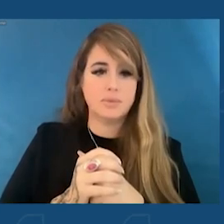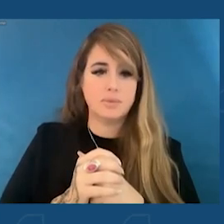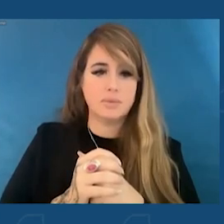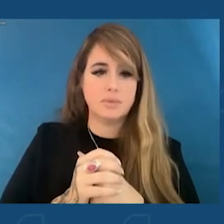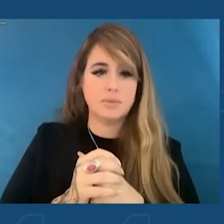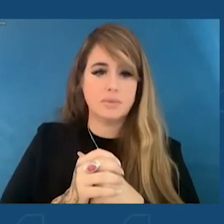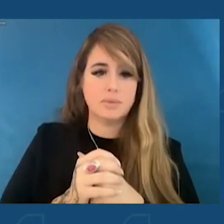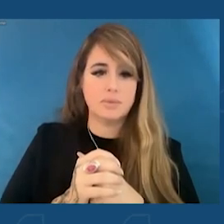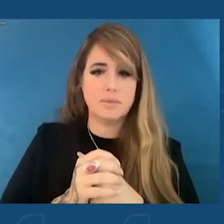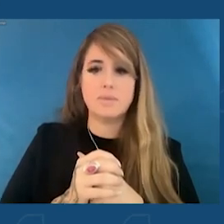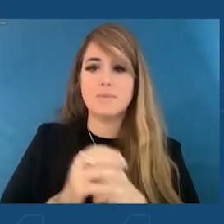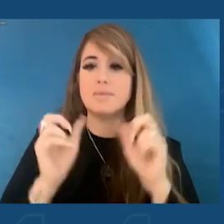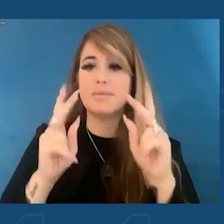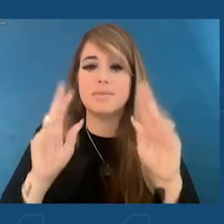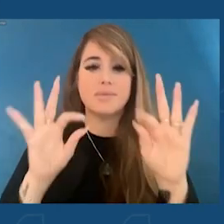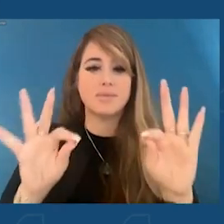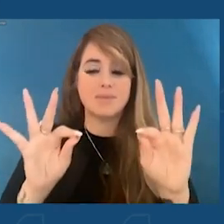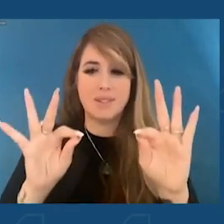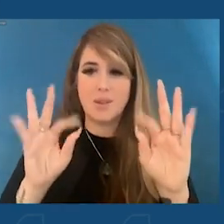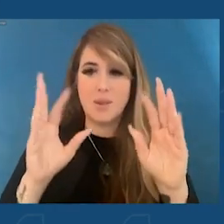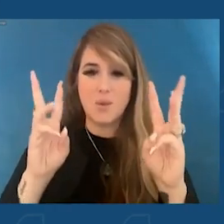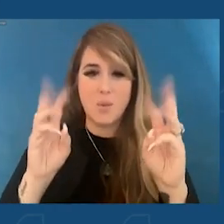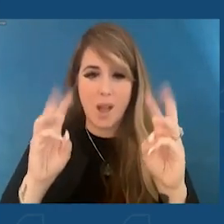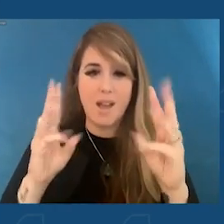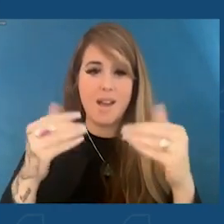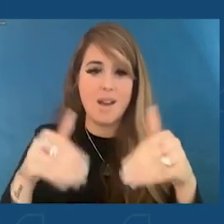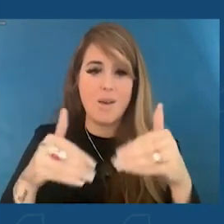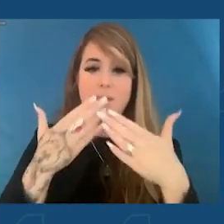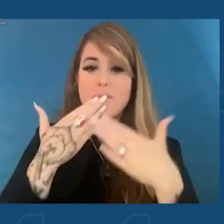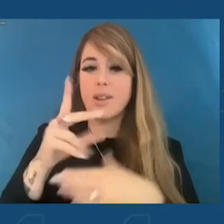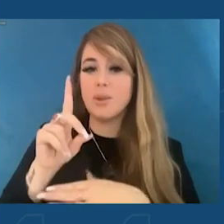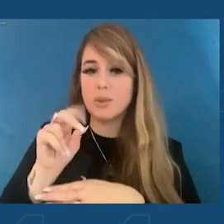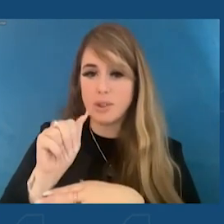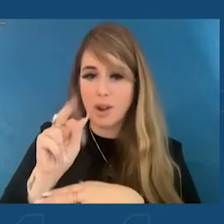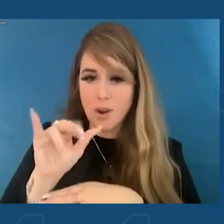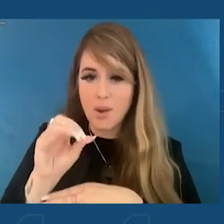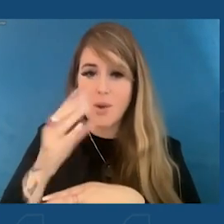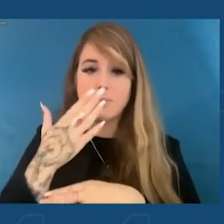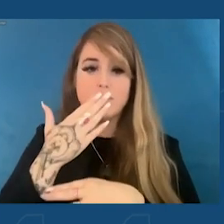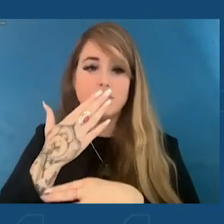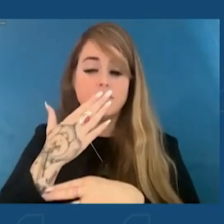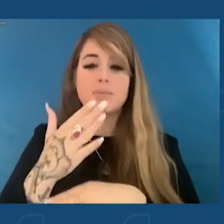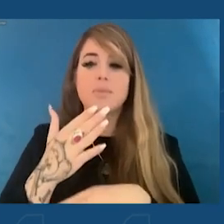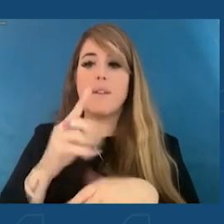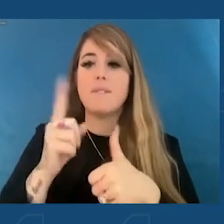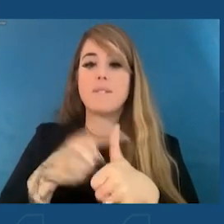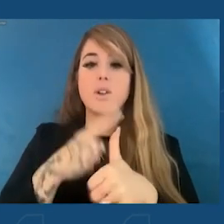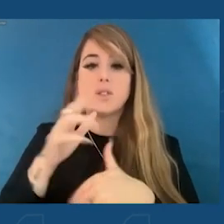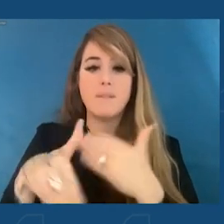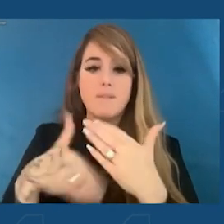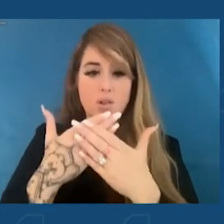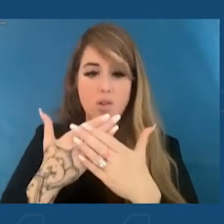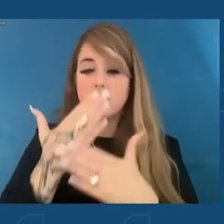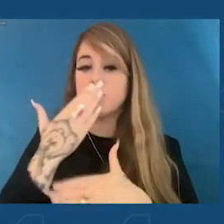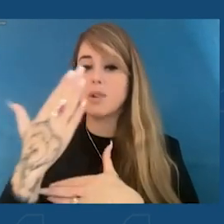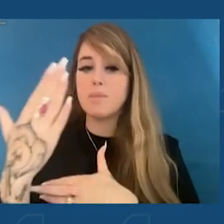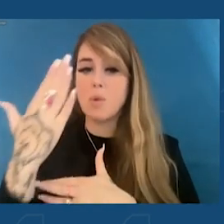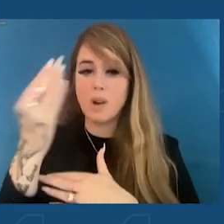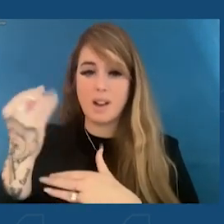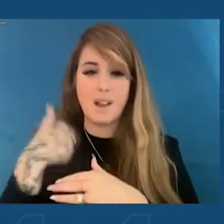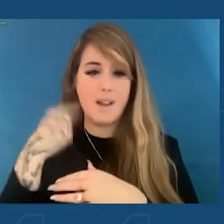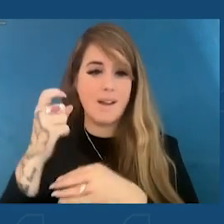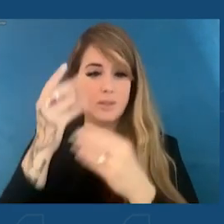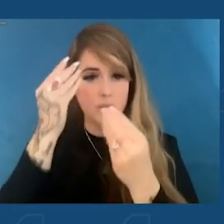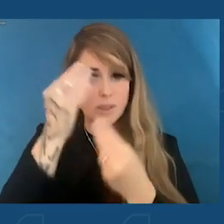All right, wow, thank you, Mario, thank you very much. First of all, good morning, and I have to tell